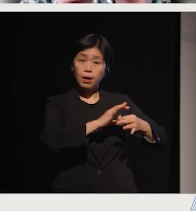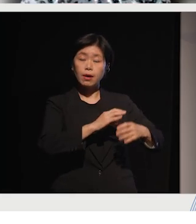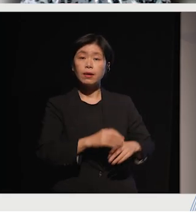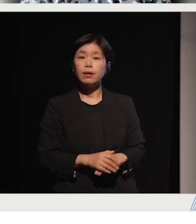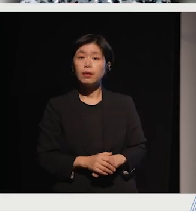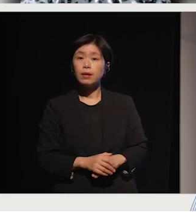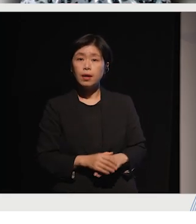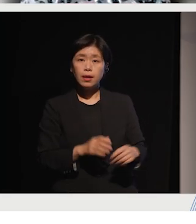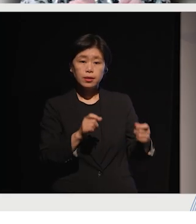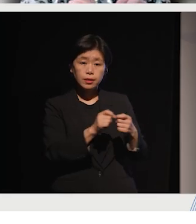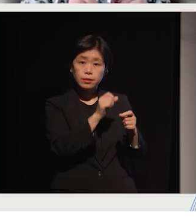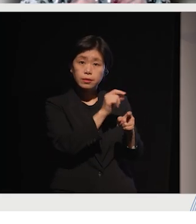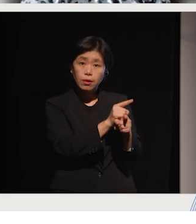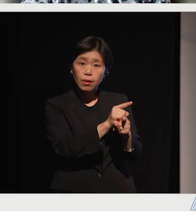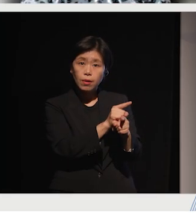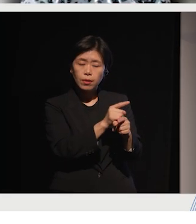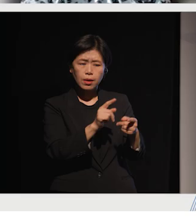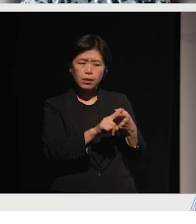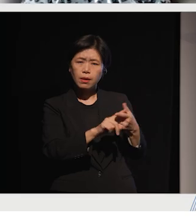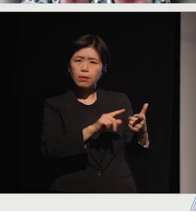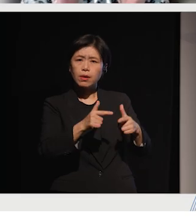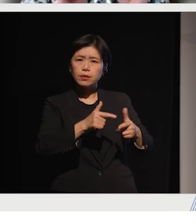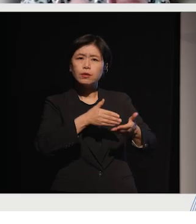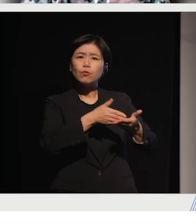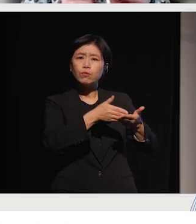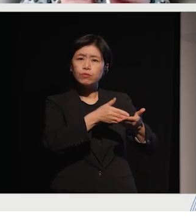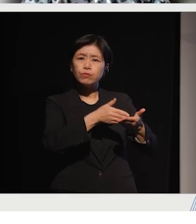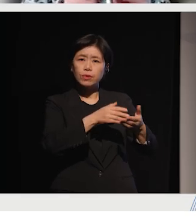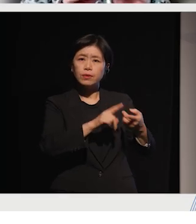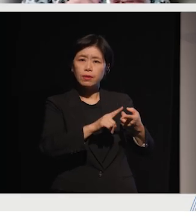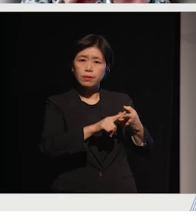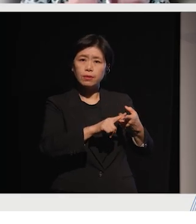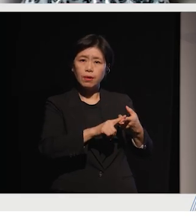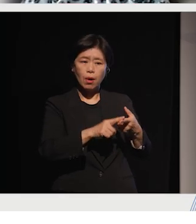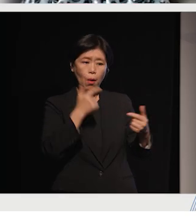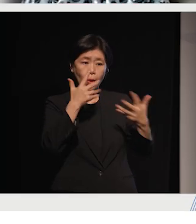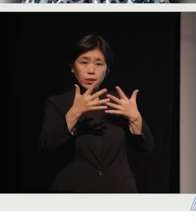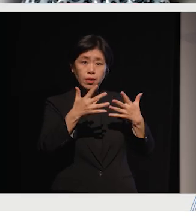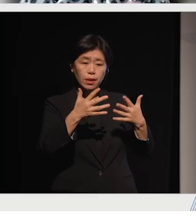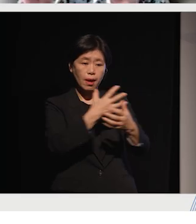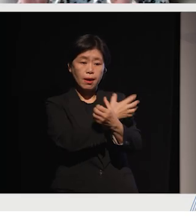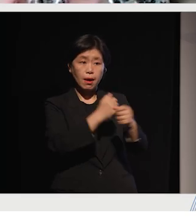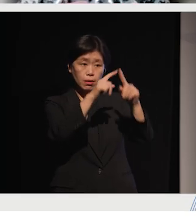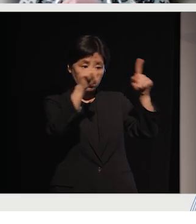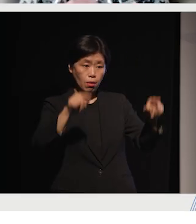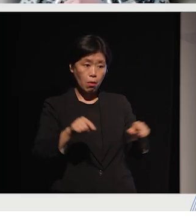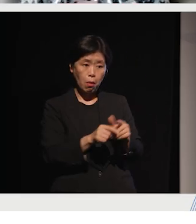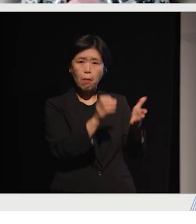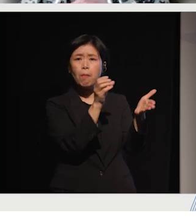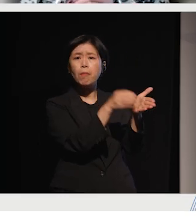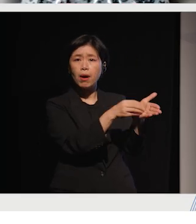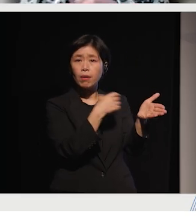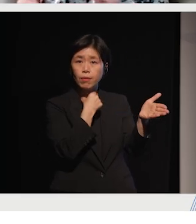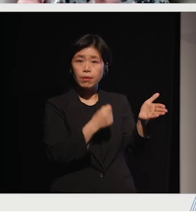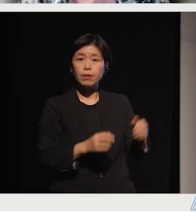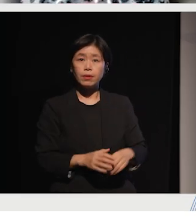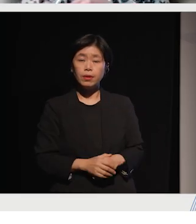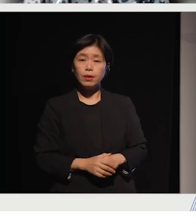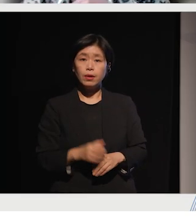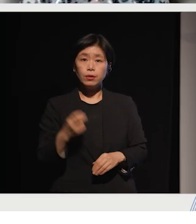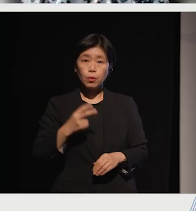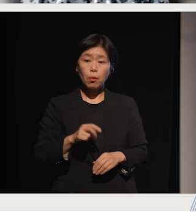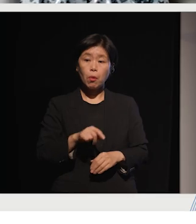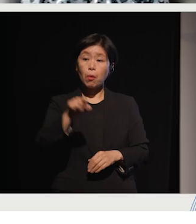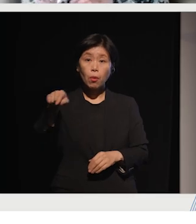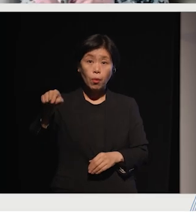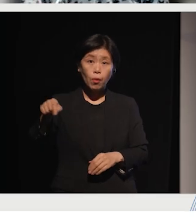the accessibility requirements to be written into those contracts. We want to make sure that our